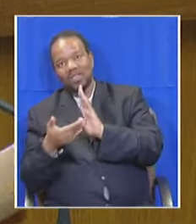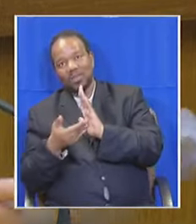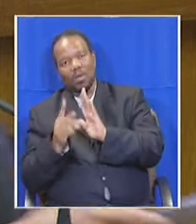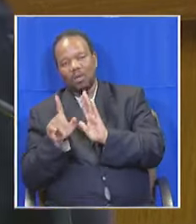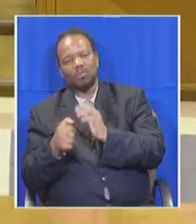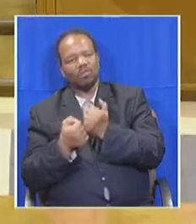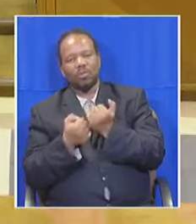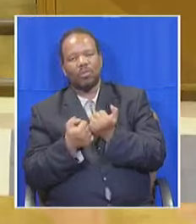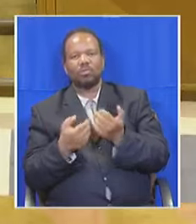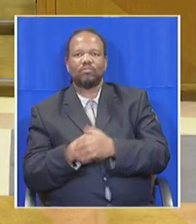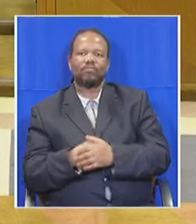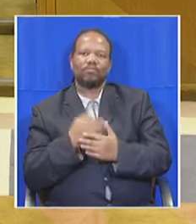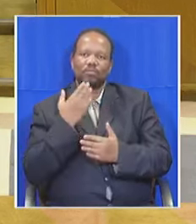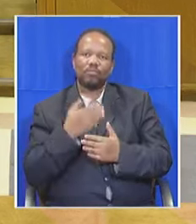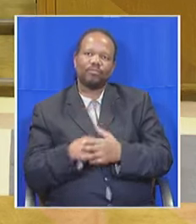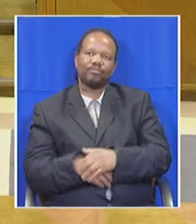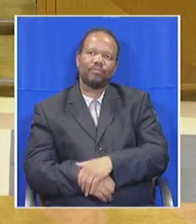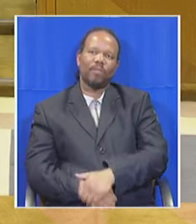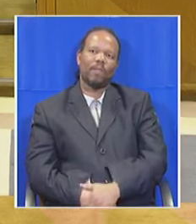it.